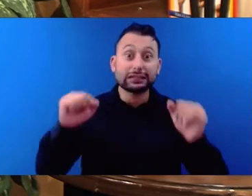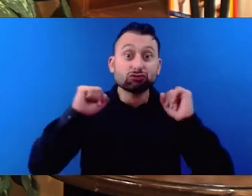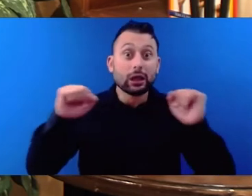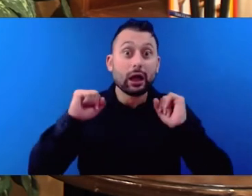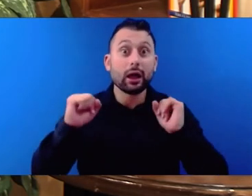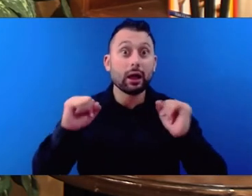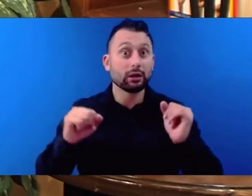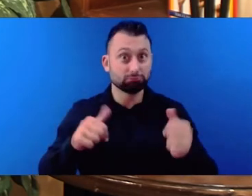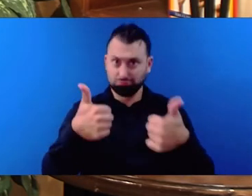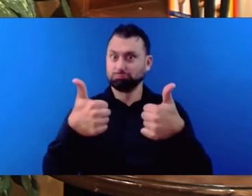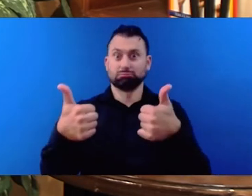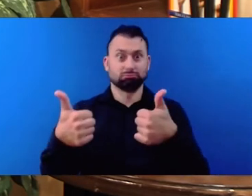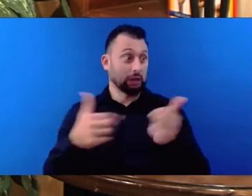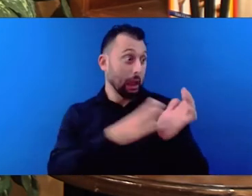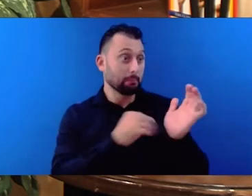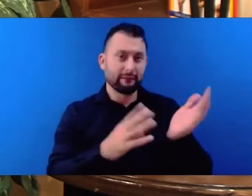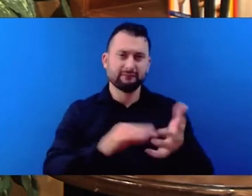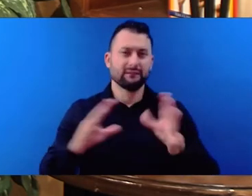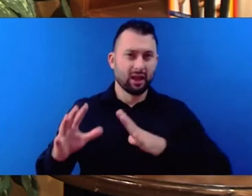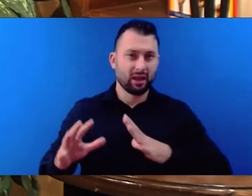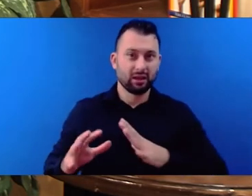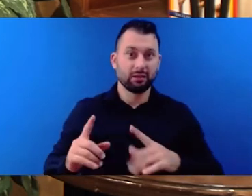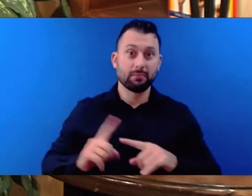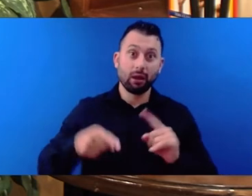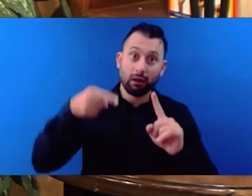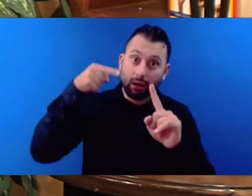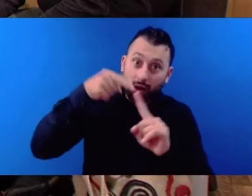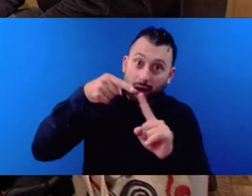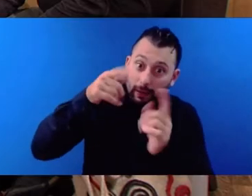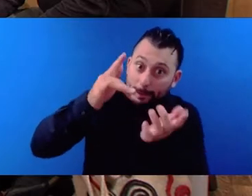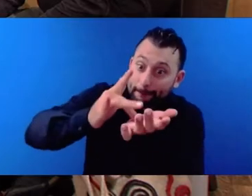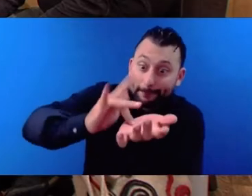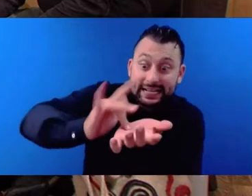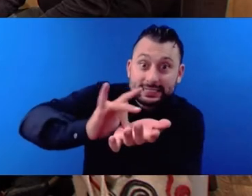the best medication option is.